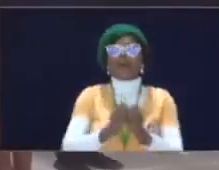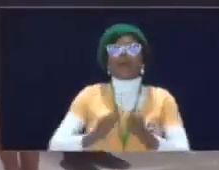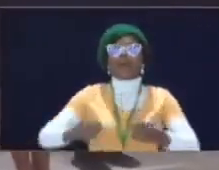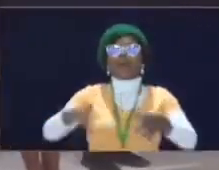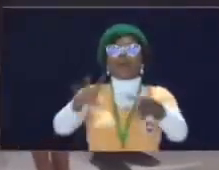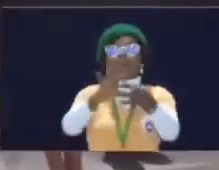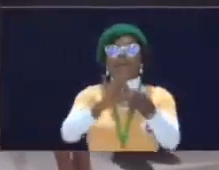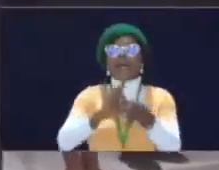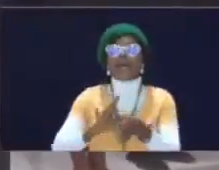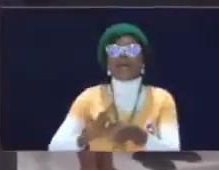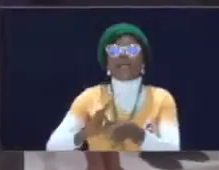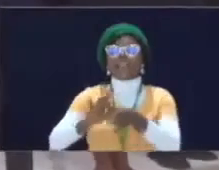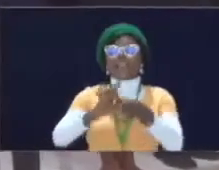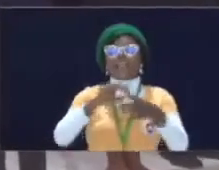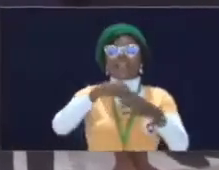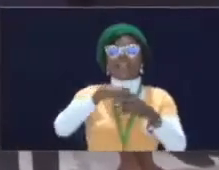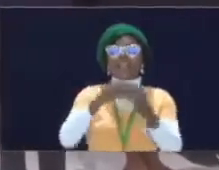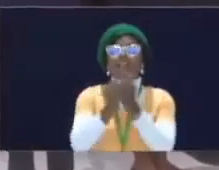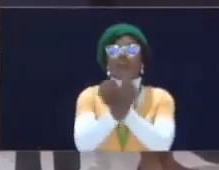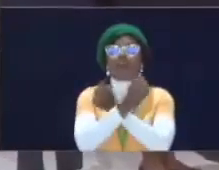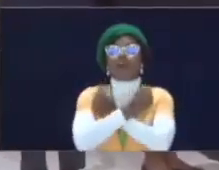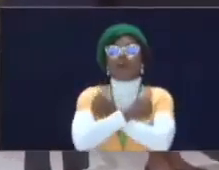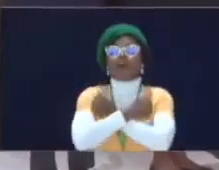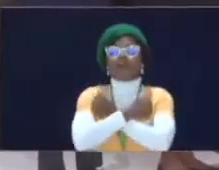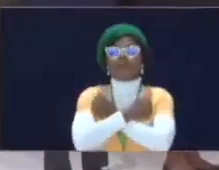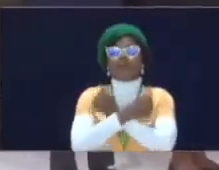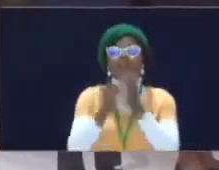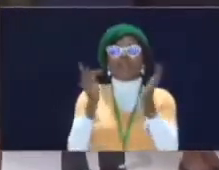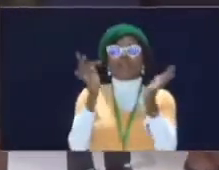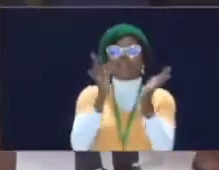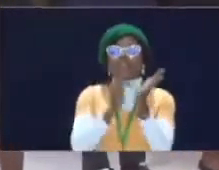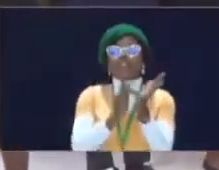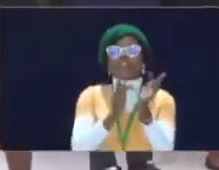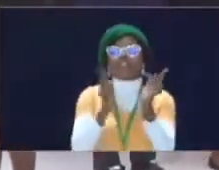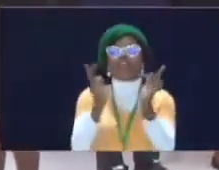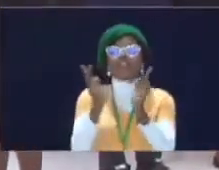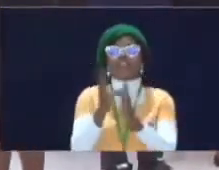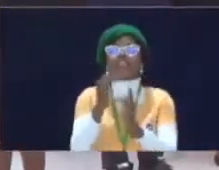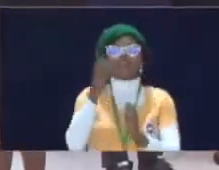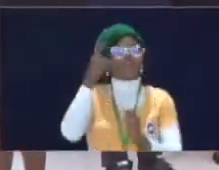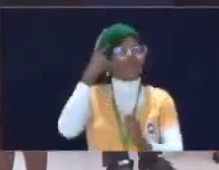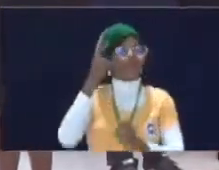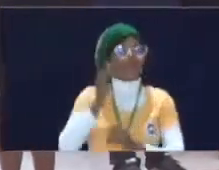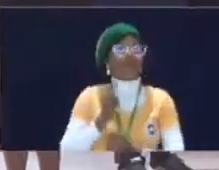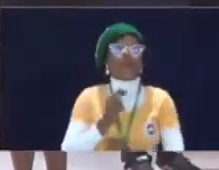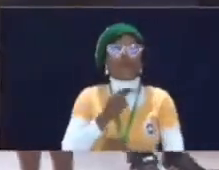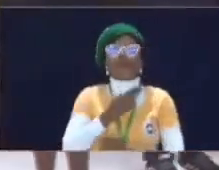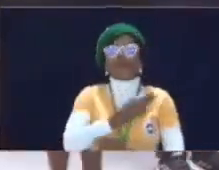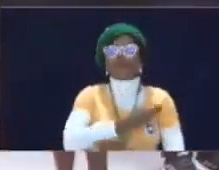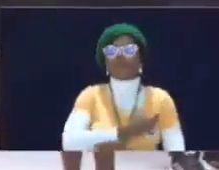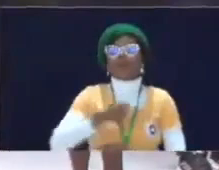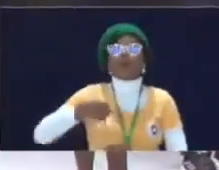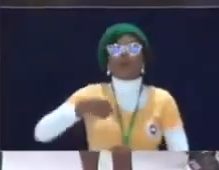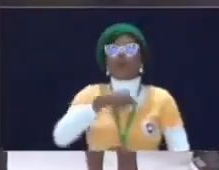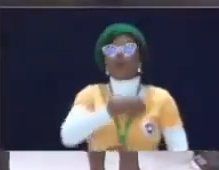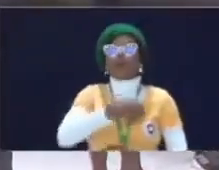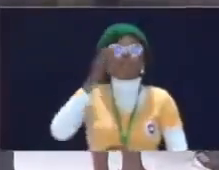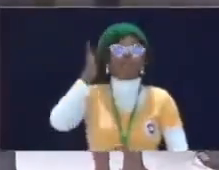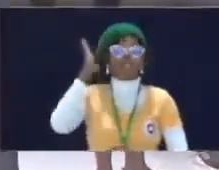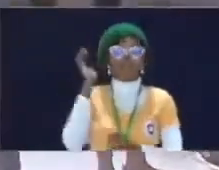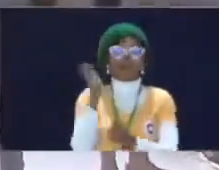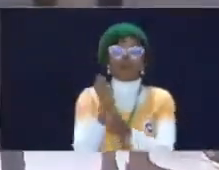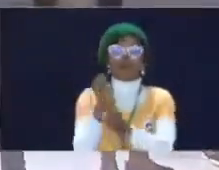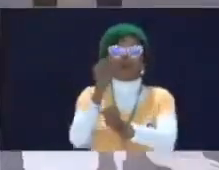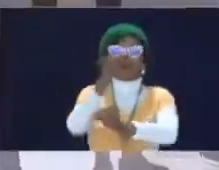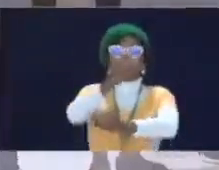united united Jesus is for Jesus is for